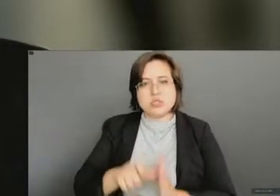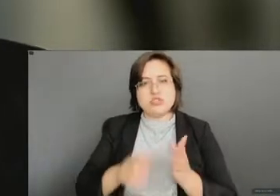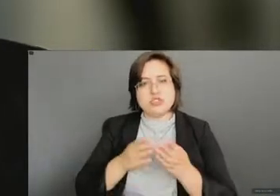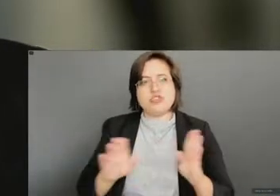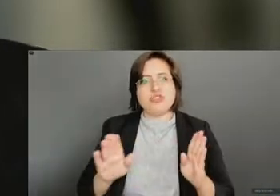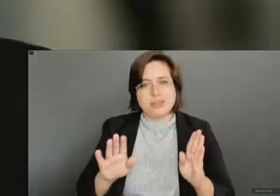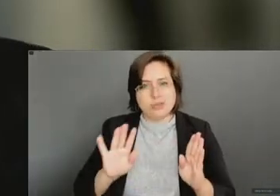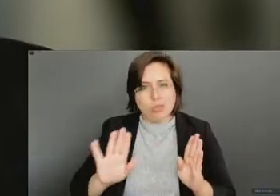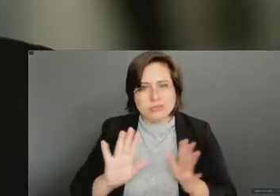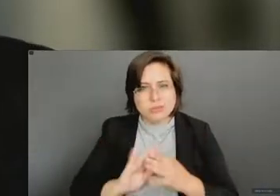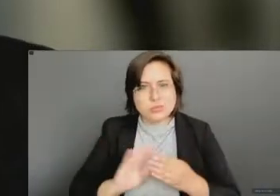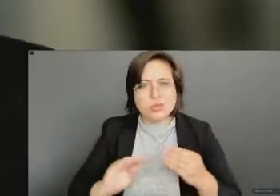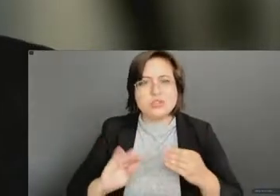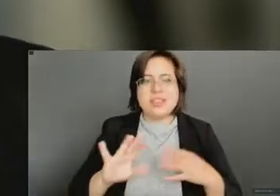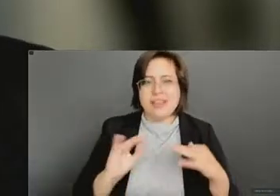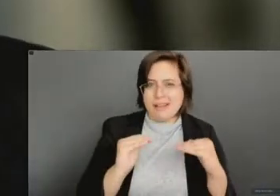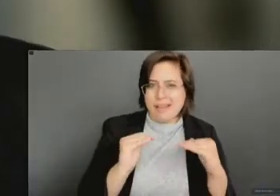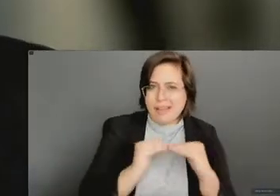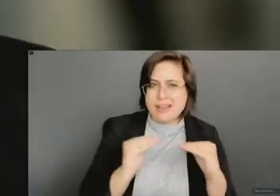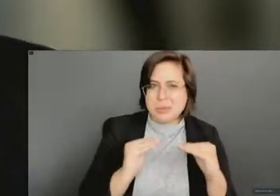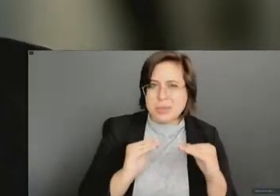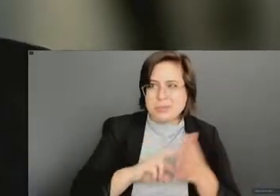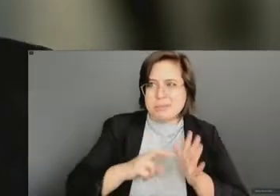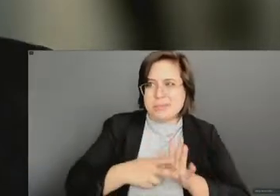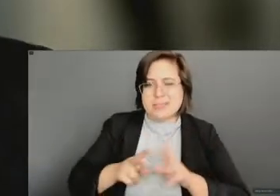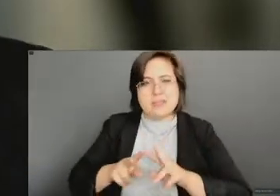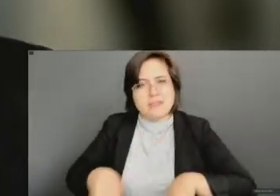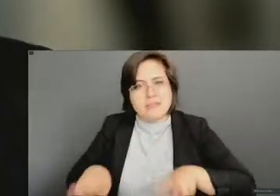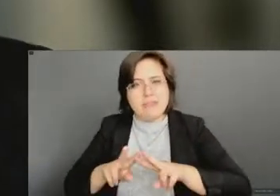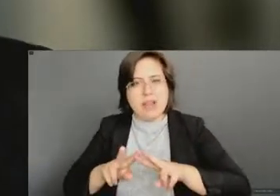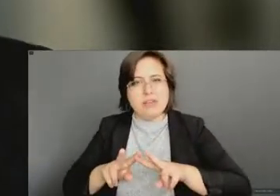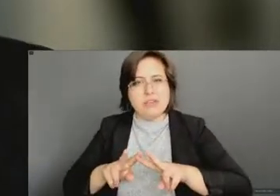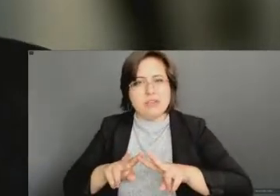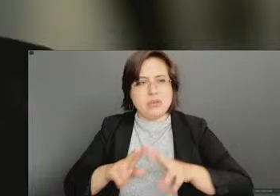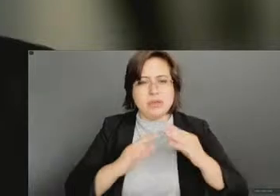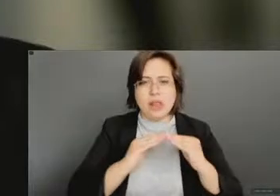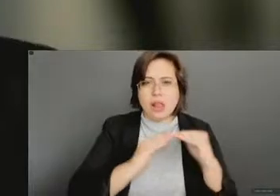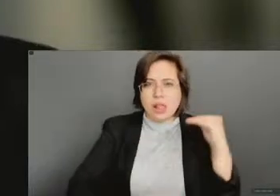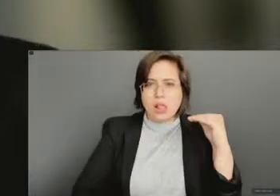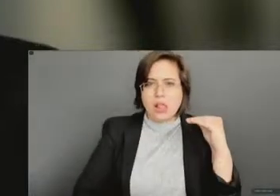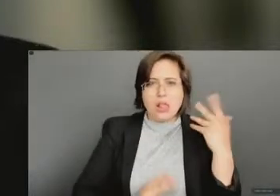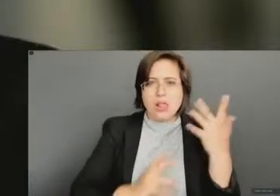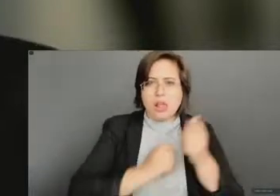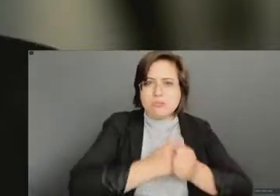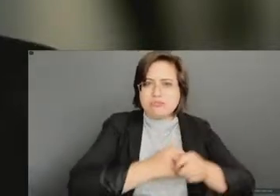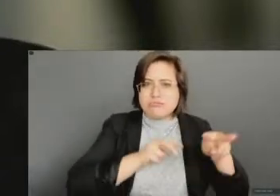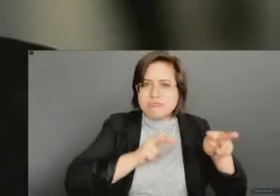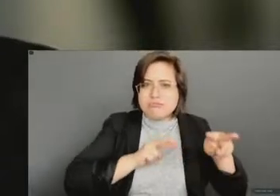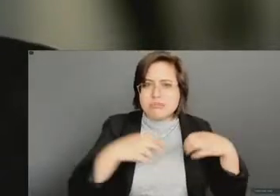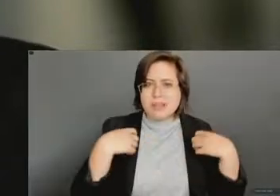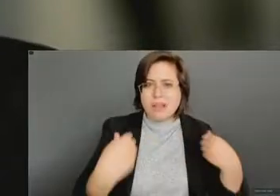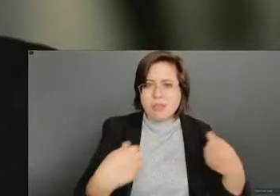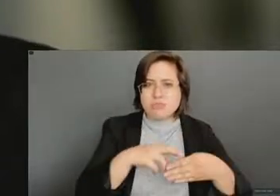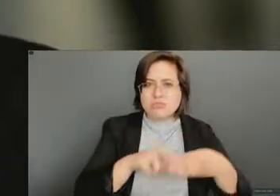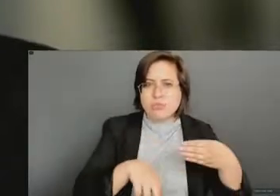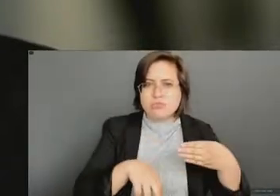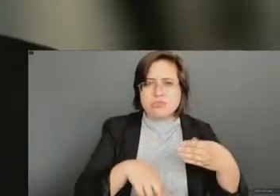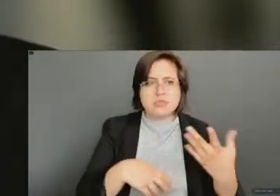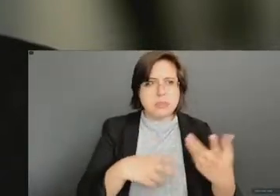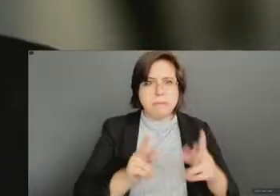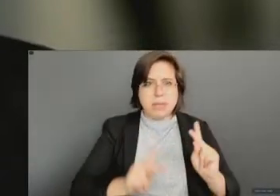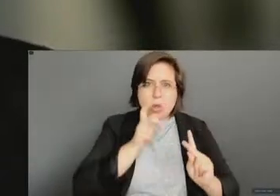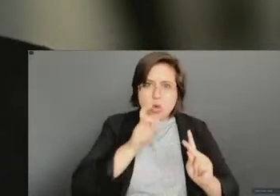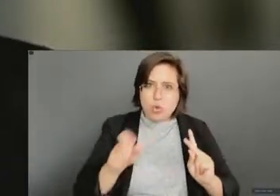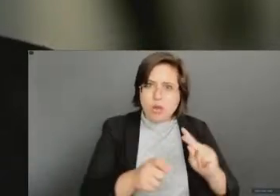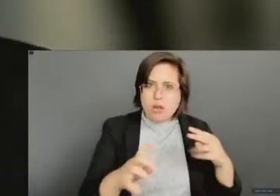words. Equity is a statement of values. And so the lack of equity around tracking health outcomes among people who are in carceral